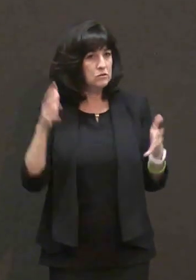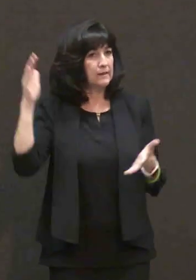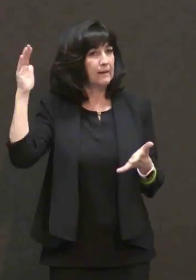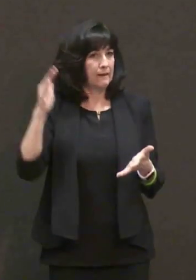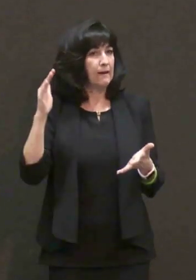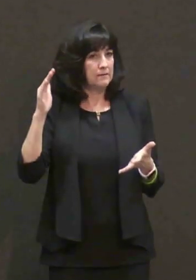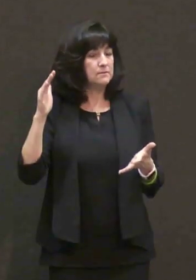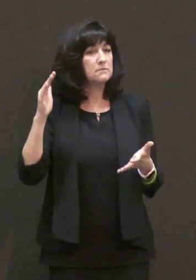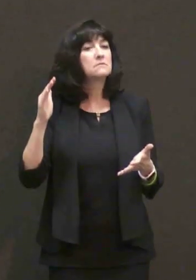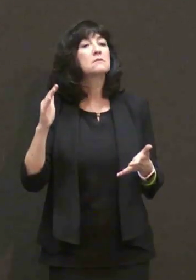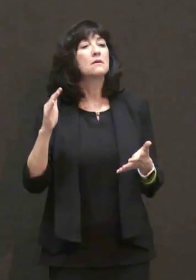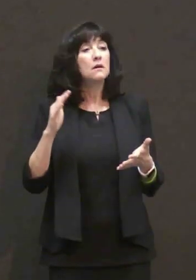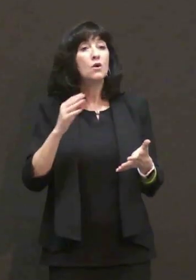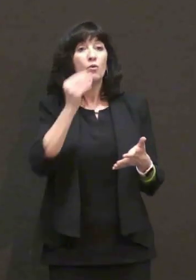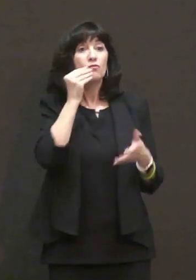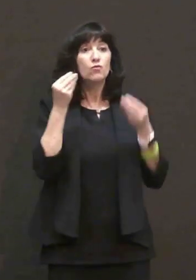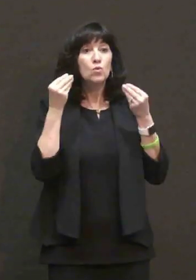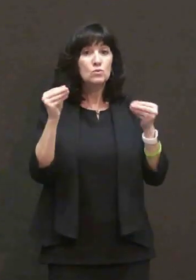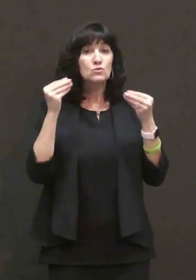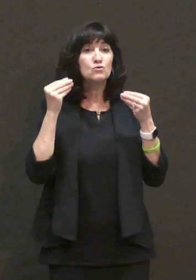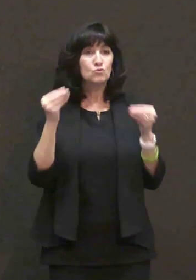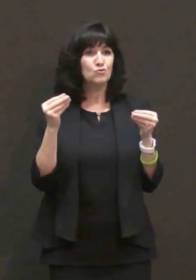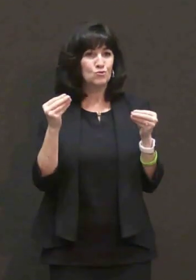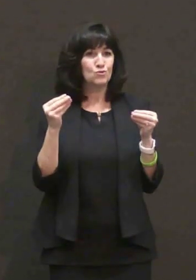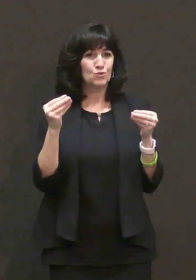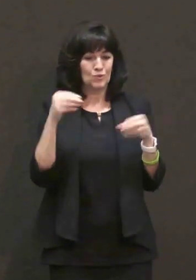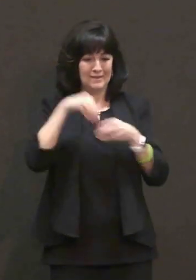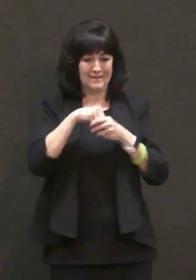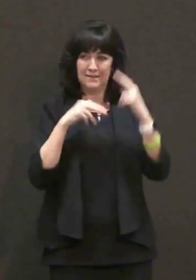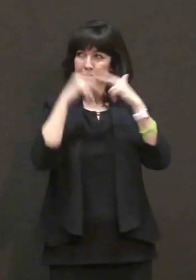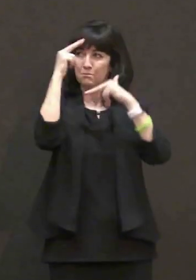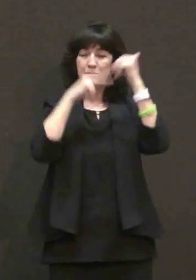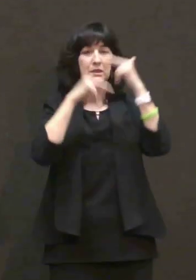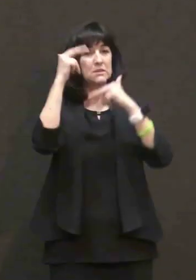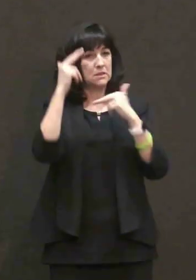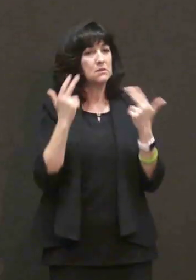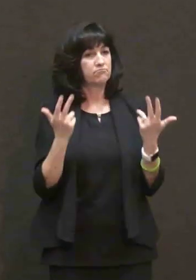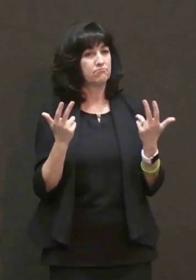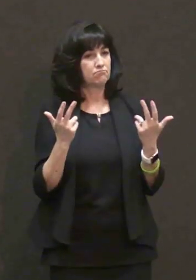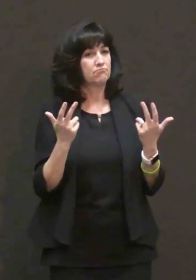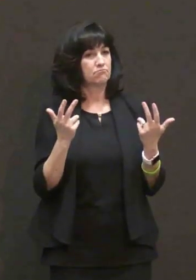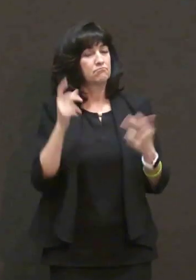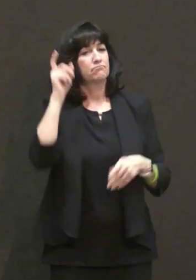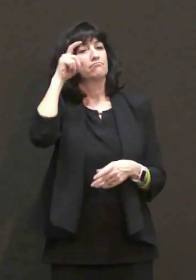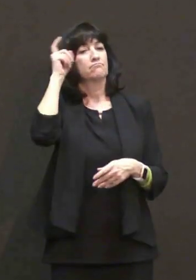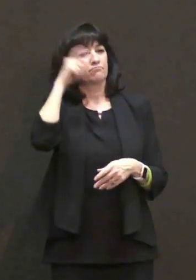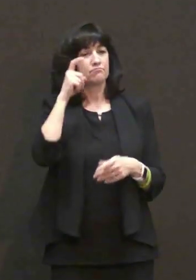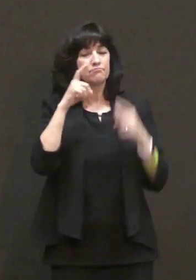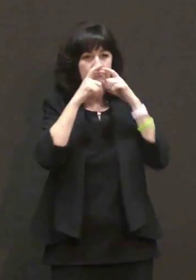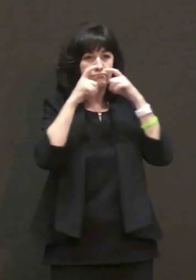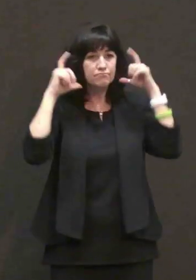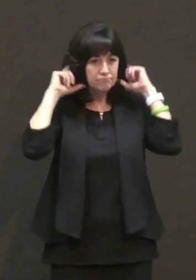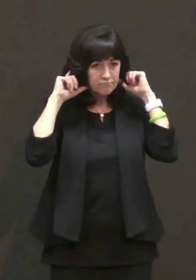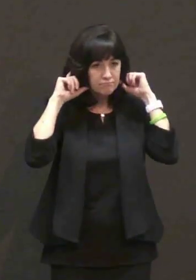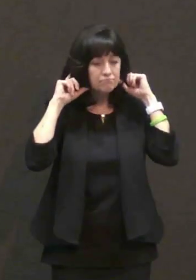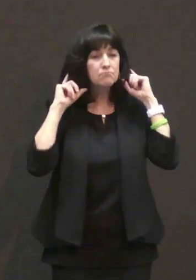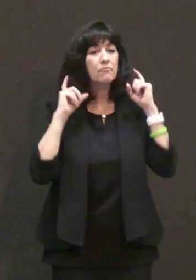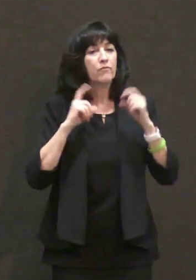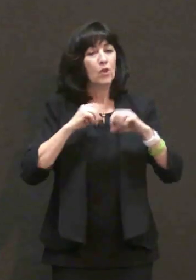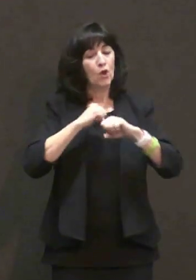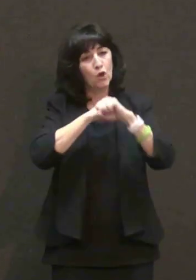as the governor said, the grocery store, then it certainly makes sense to use a cloth mask to